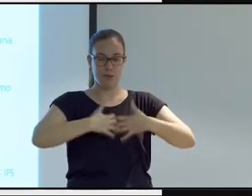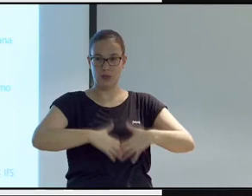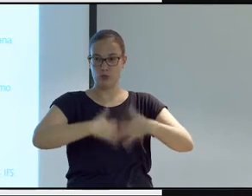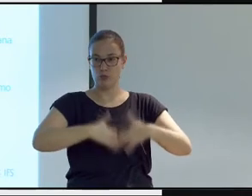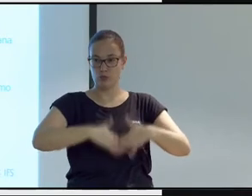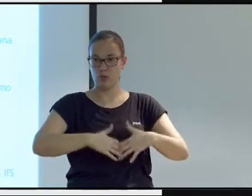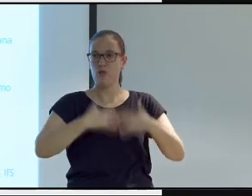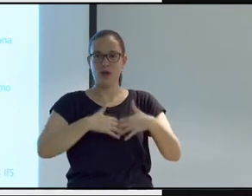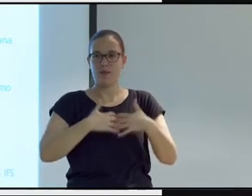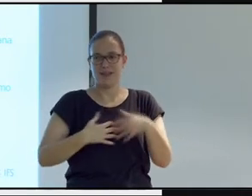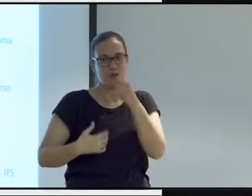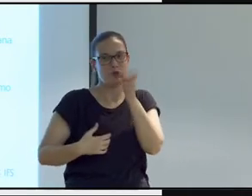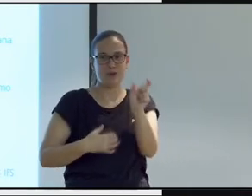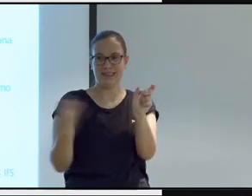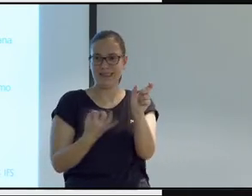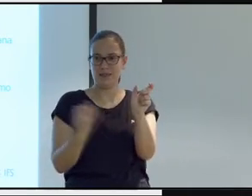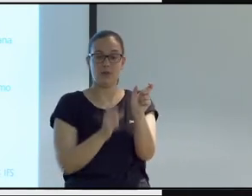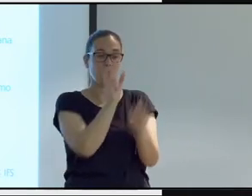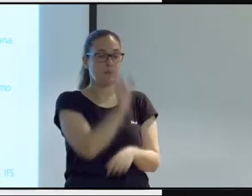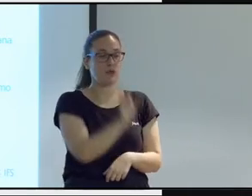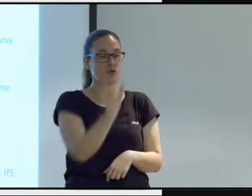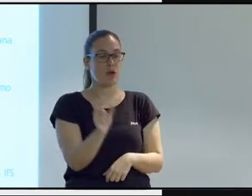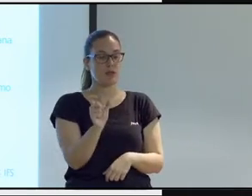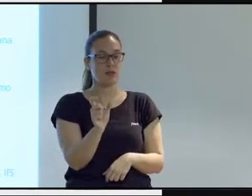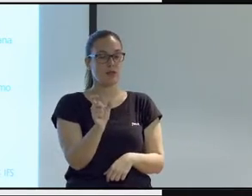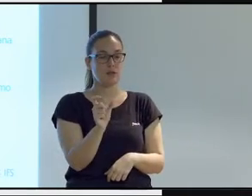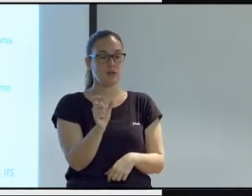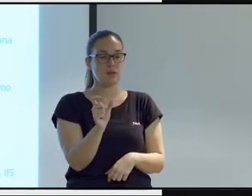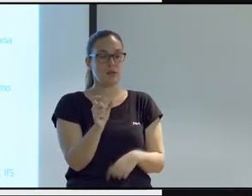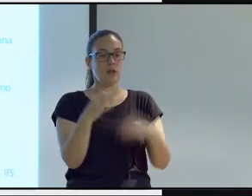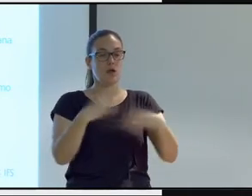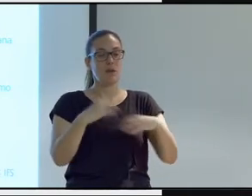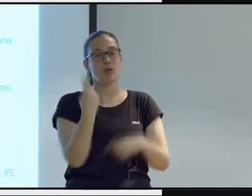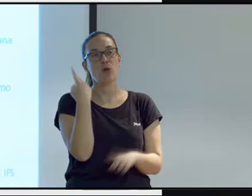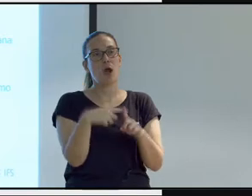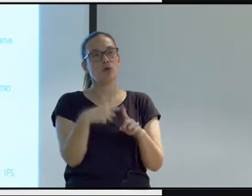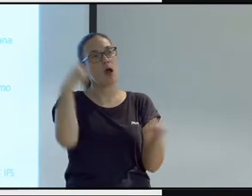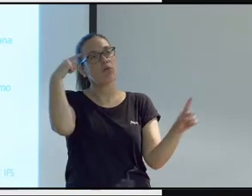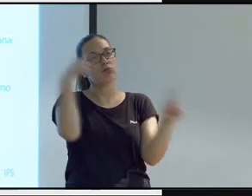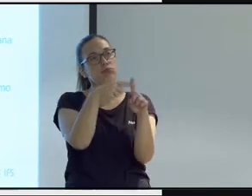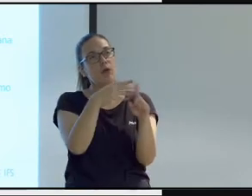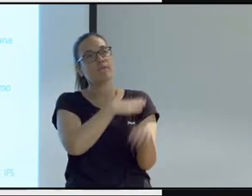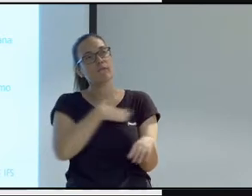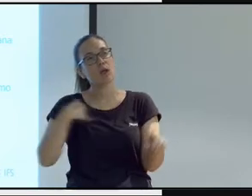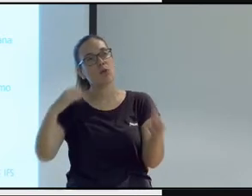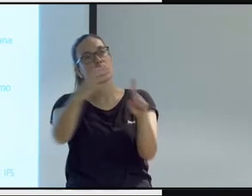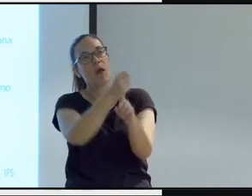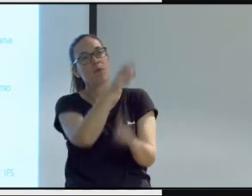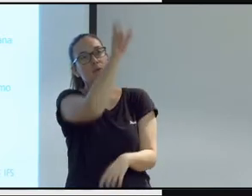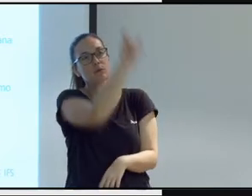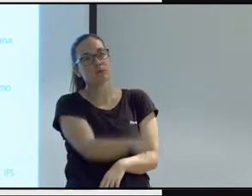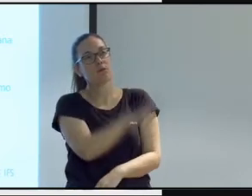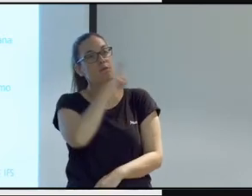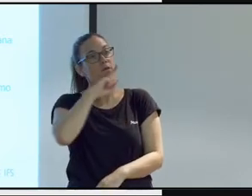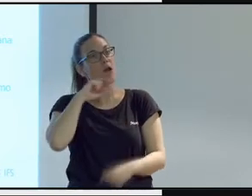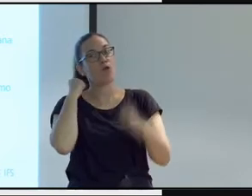is those things that we believe are valuable to do and things that we can do, but this will depend